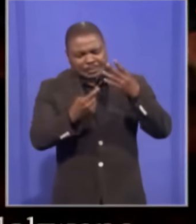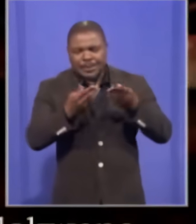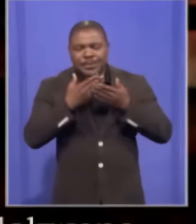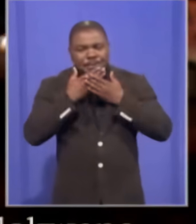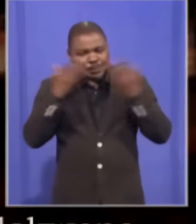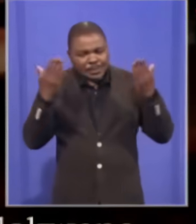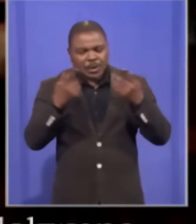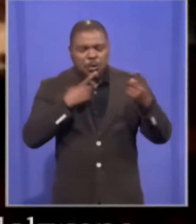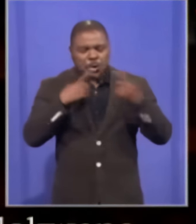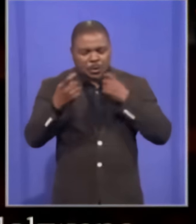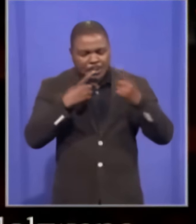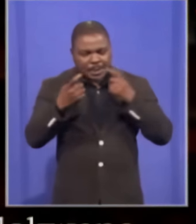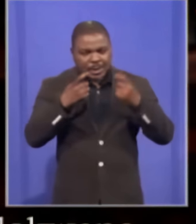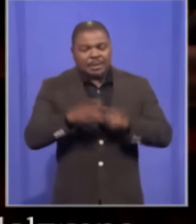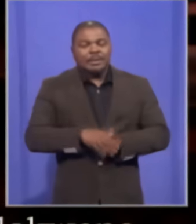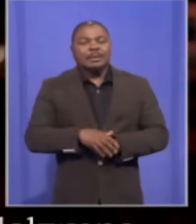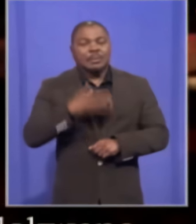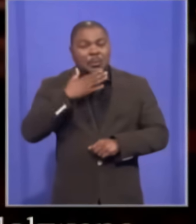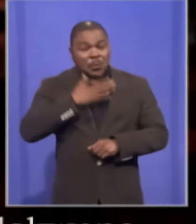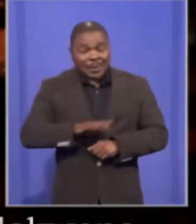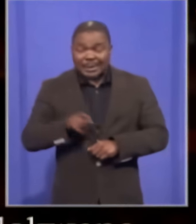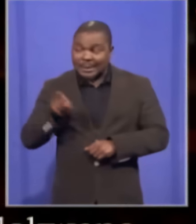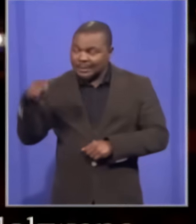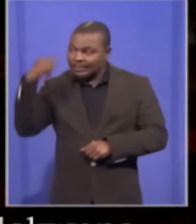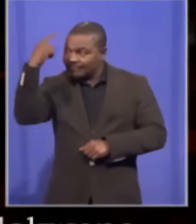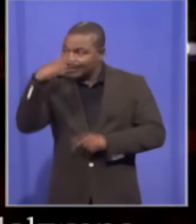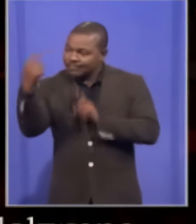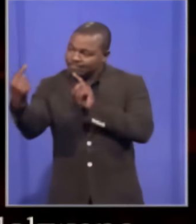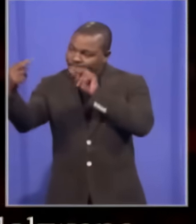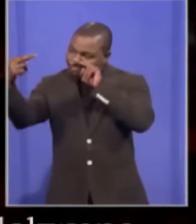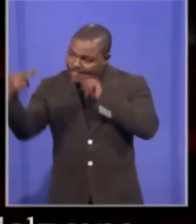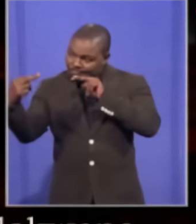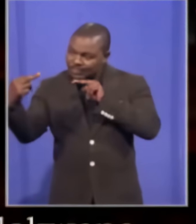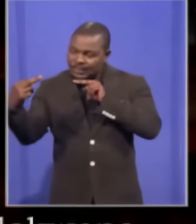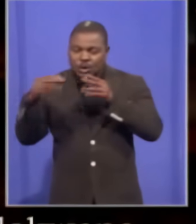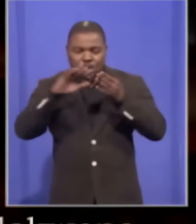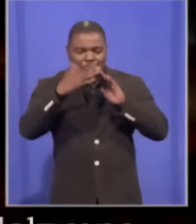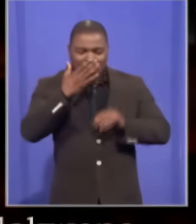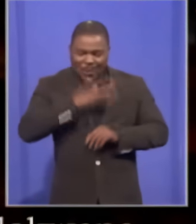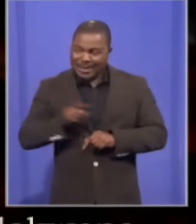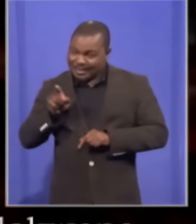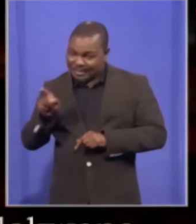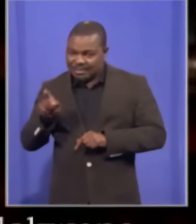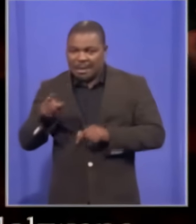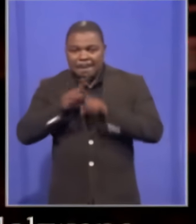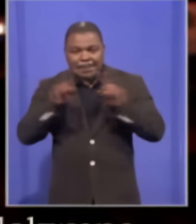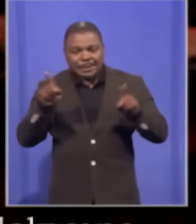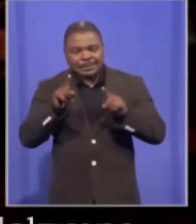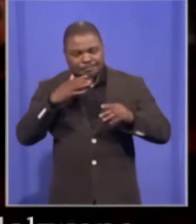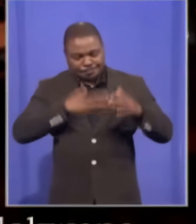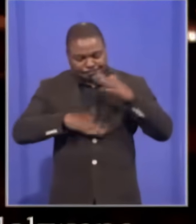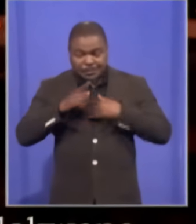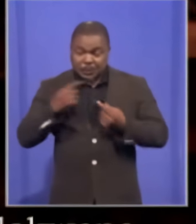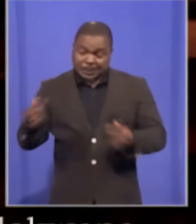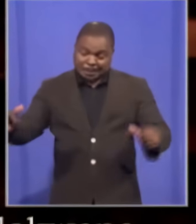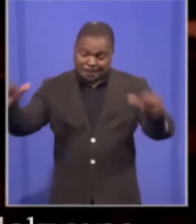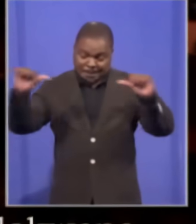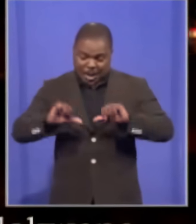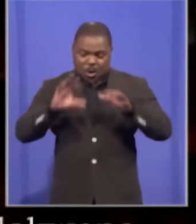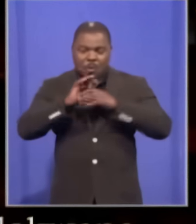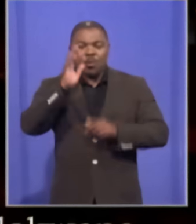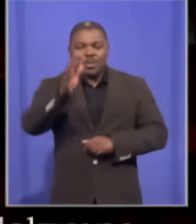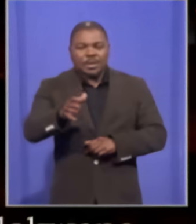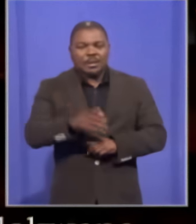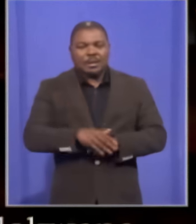tšeo le gore llago ka tšhwana re nyaka gore re mmone matlhong le badudi ka moka empa re fele pelo o tla ba boya mo gae